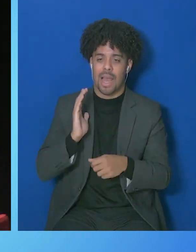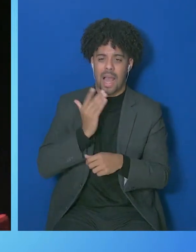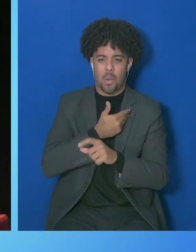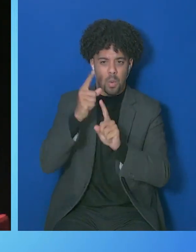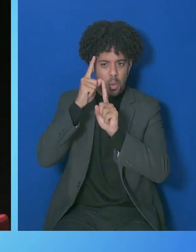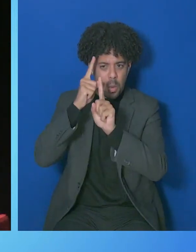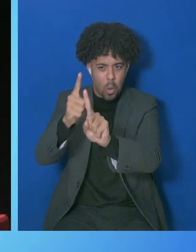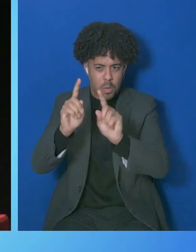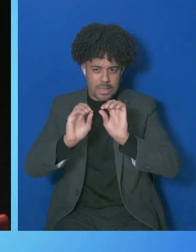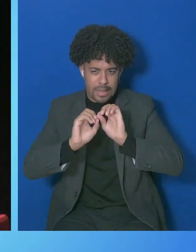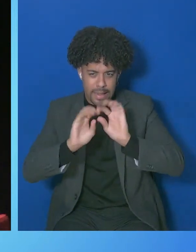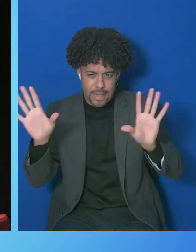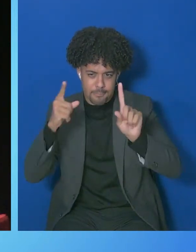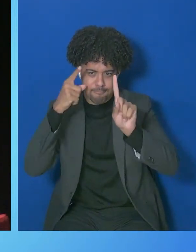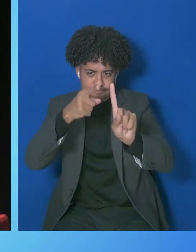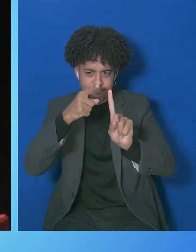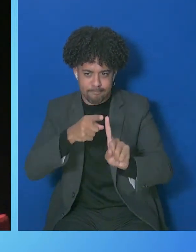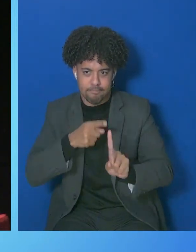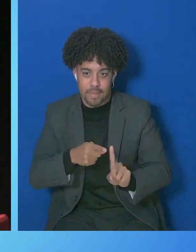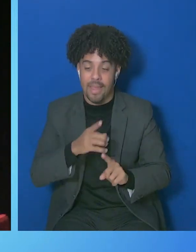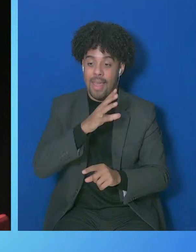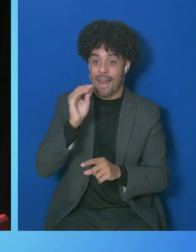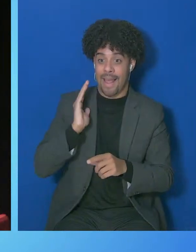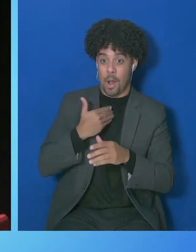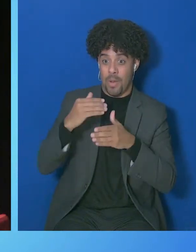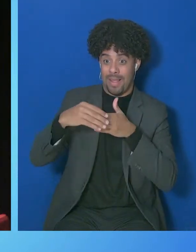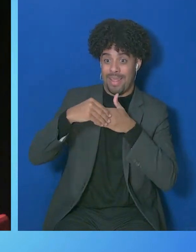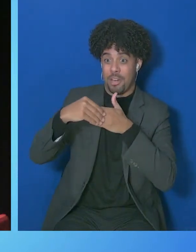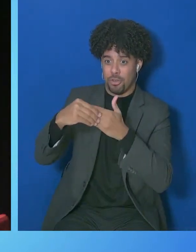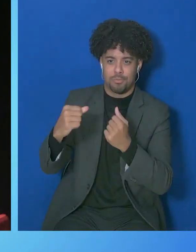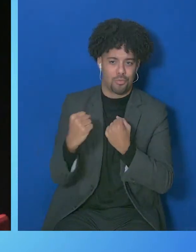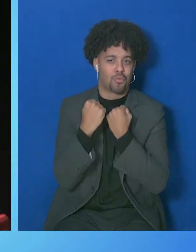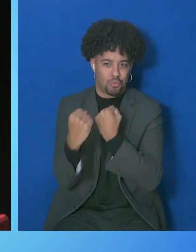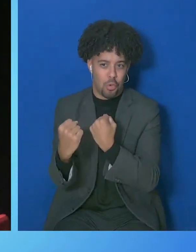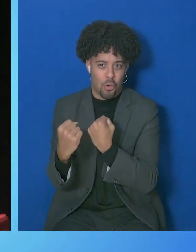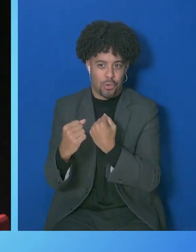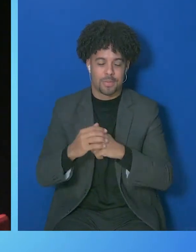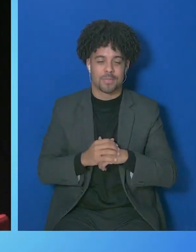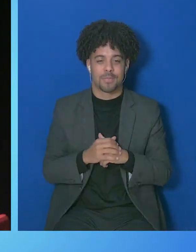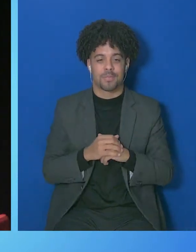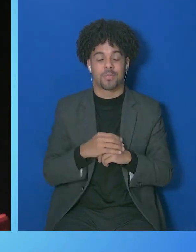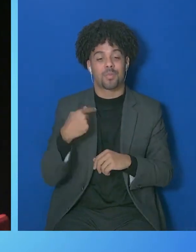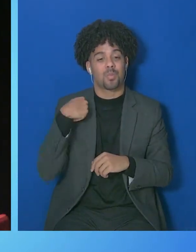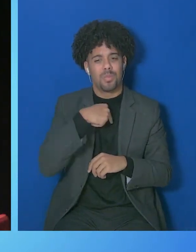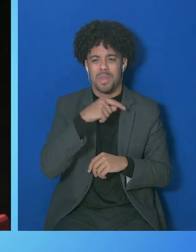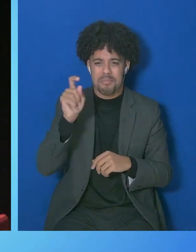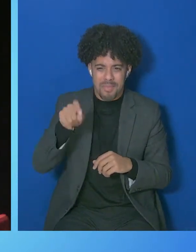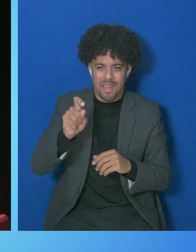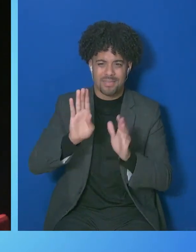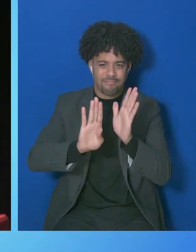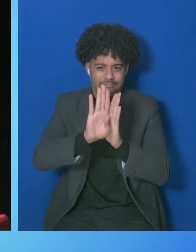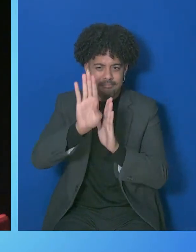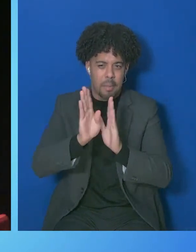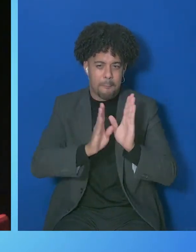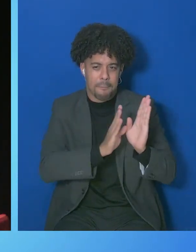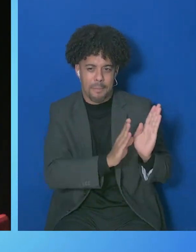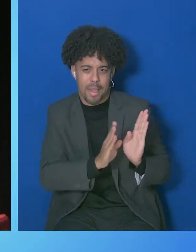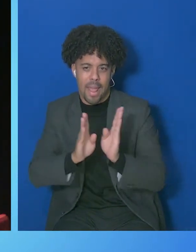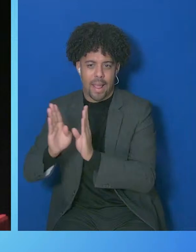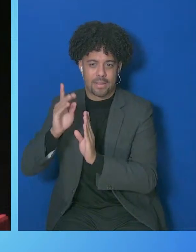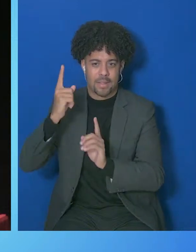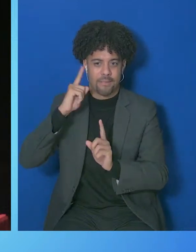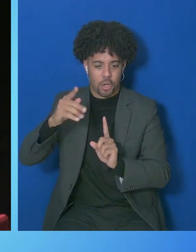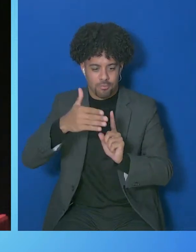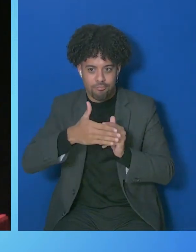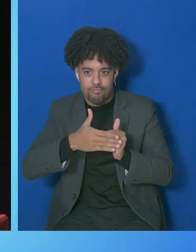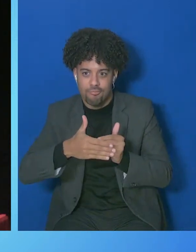We have to develop plans for the future, and those plans have to be flexible and adaptable